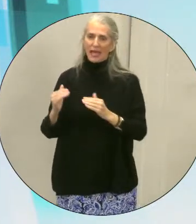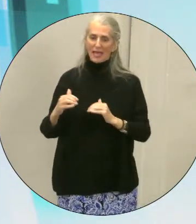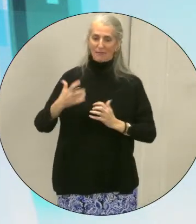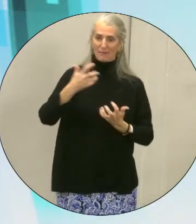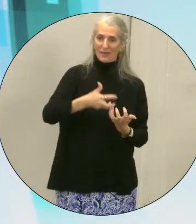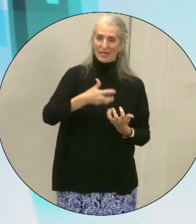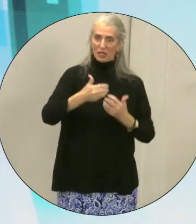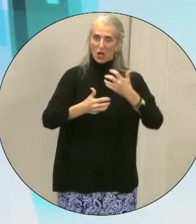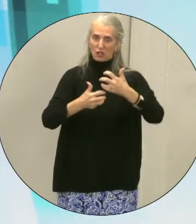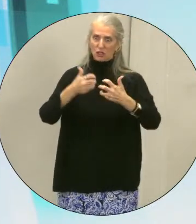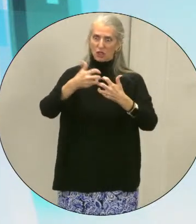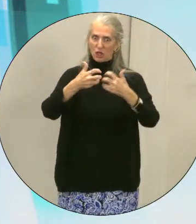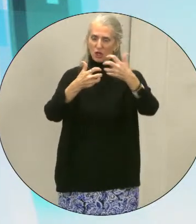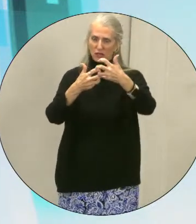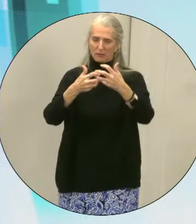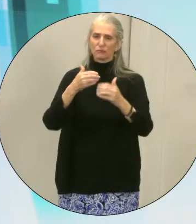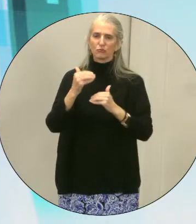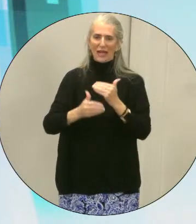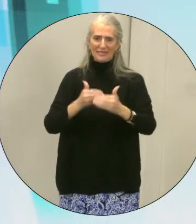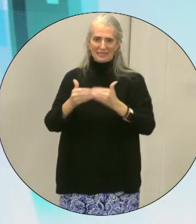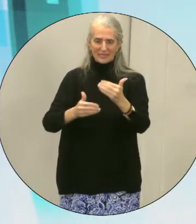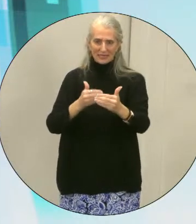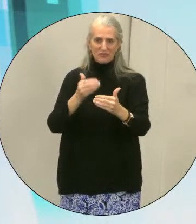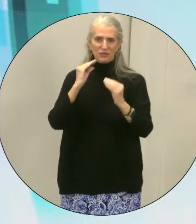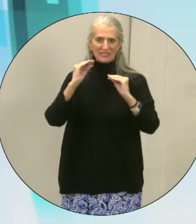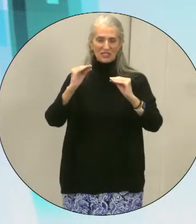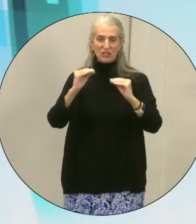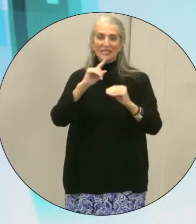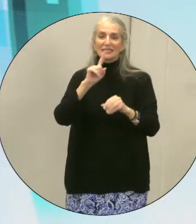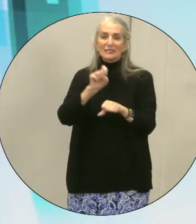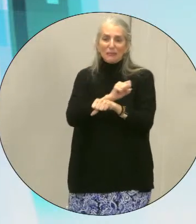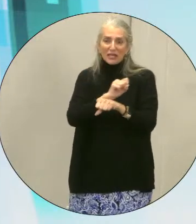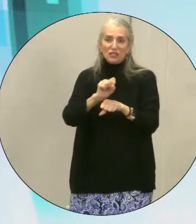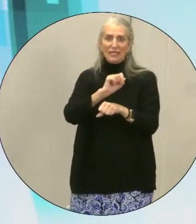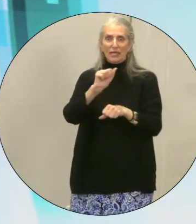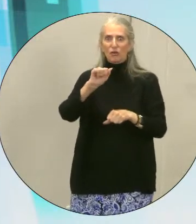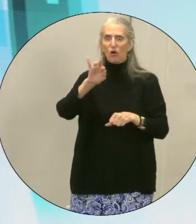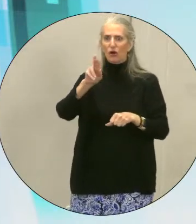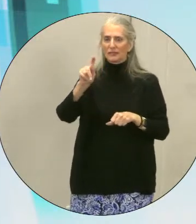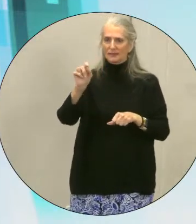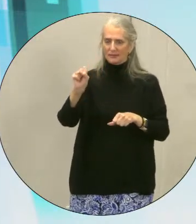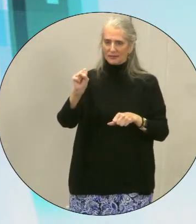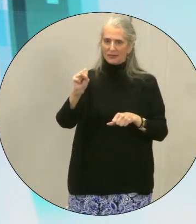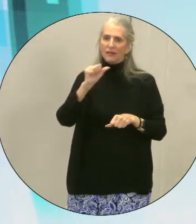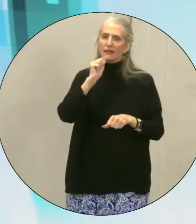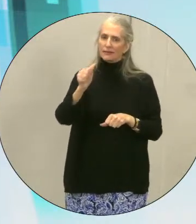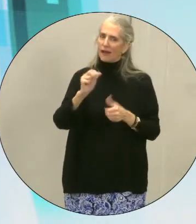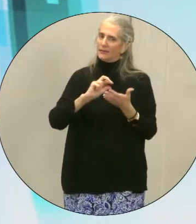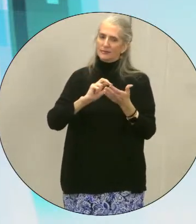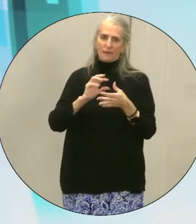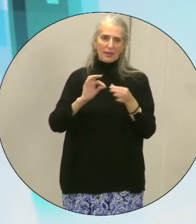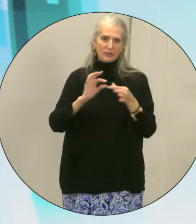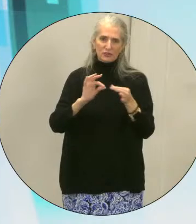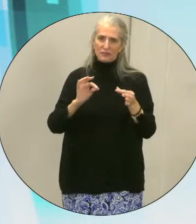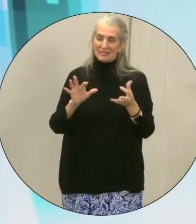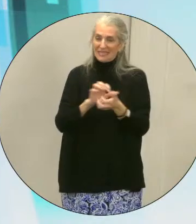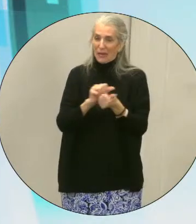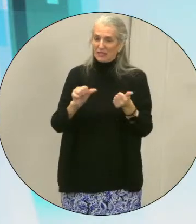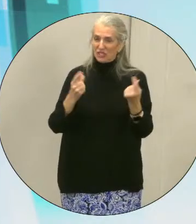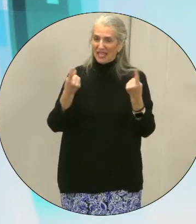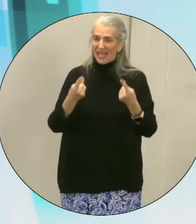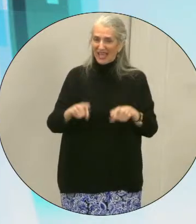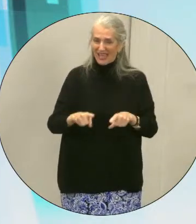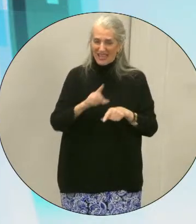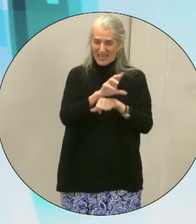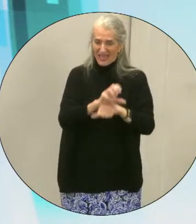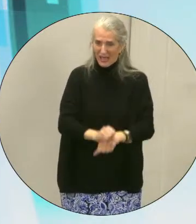for teaching any subject, especially in the arts, not to mention damaging habits students can develop